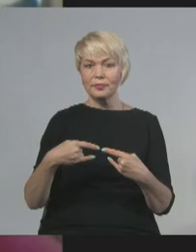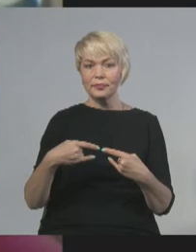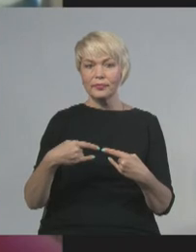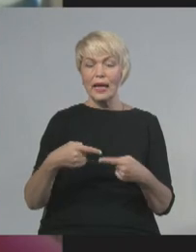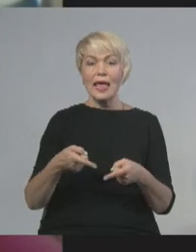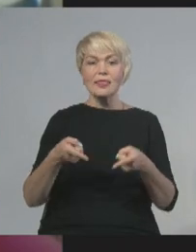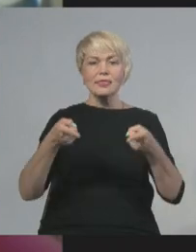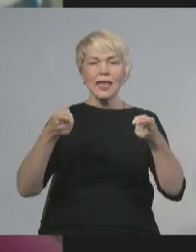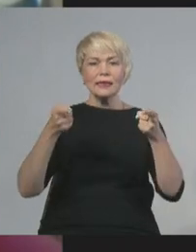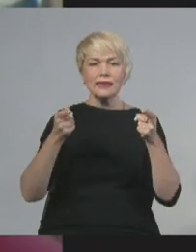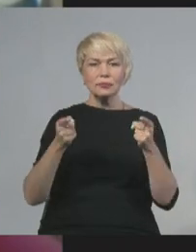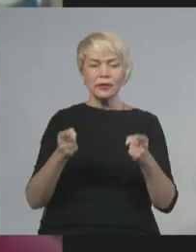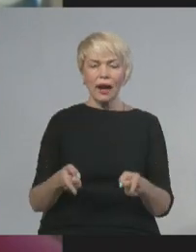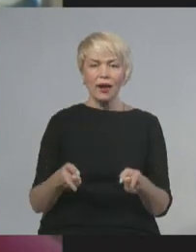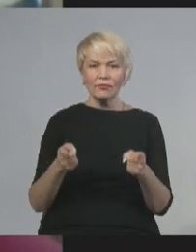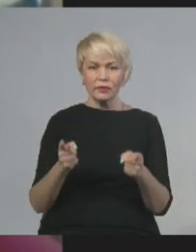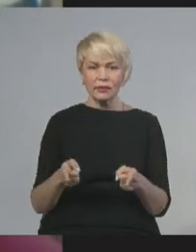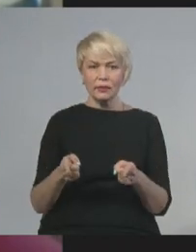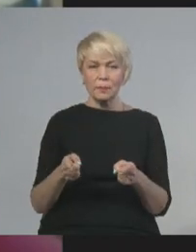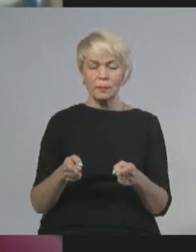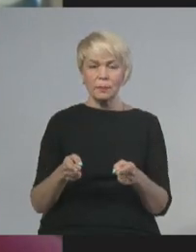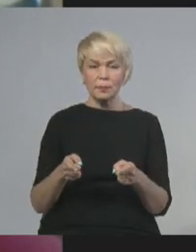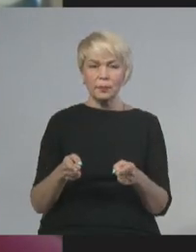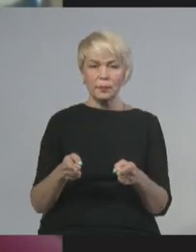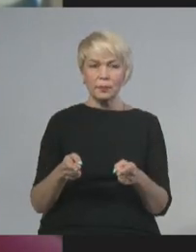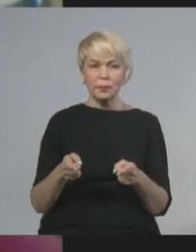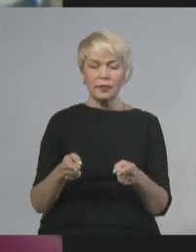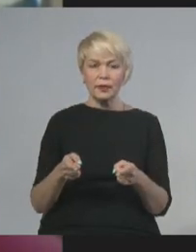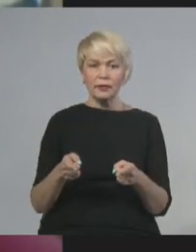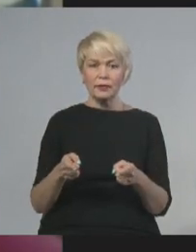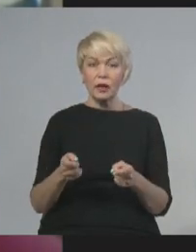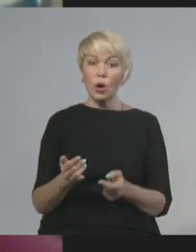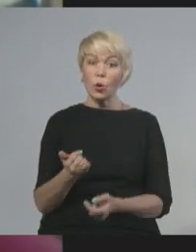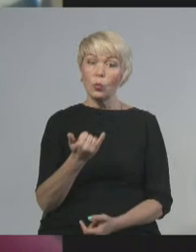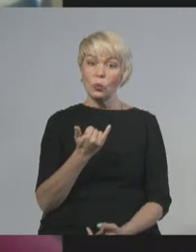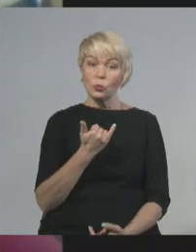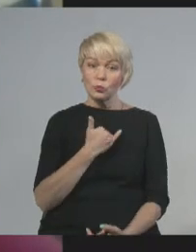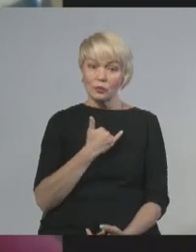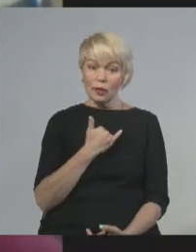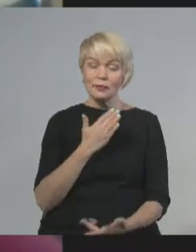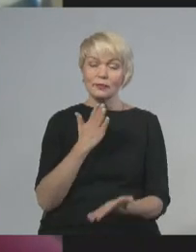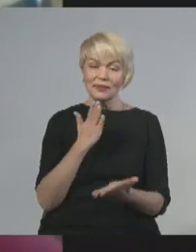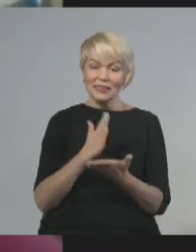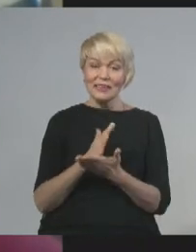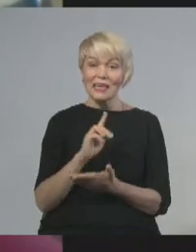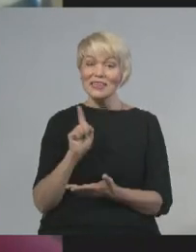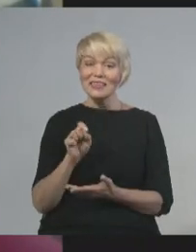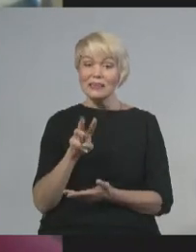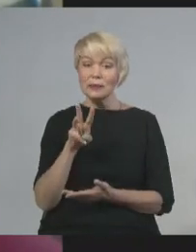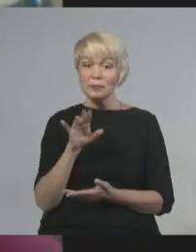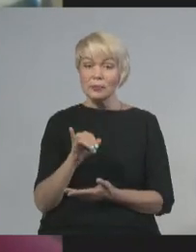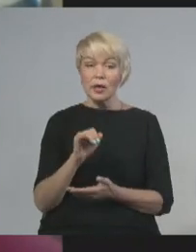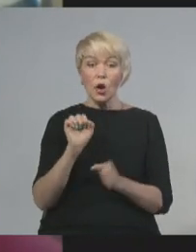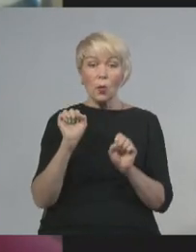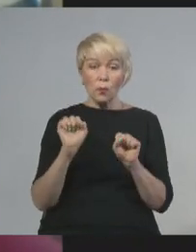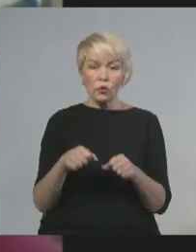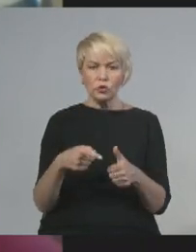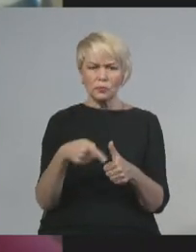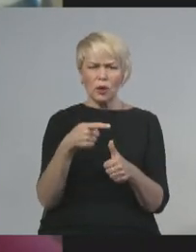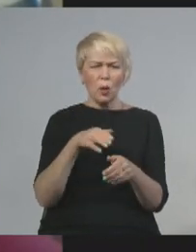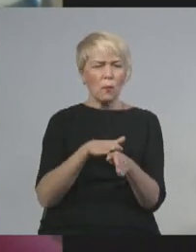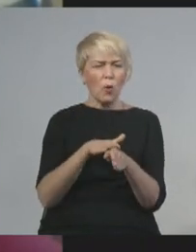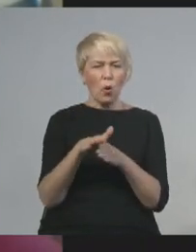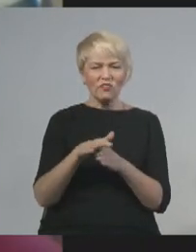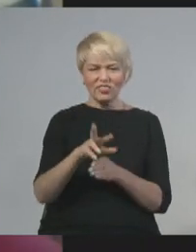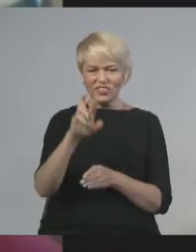public media we have to call it state controlled media and this is true right now for absolutely true for tv and that's unfortunately